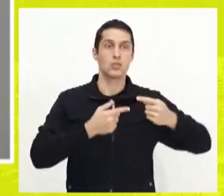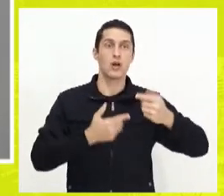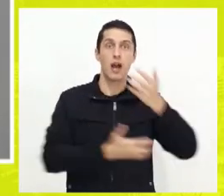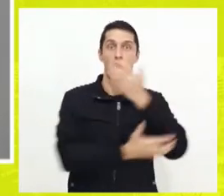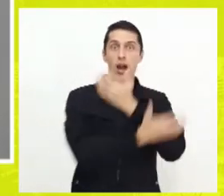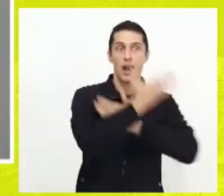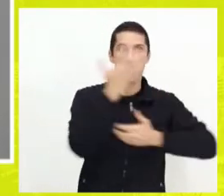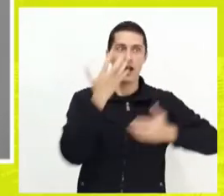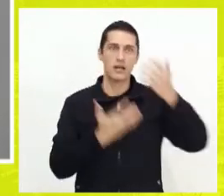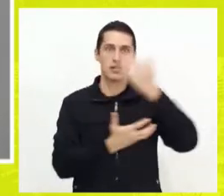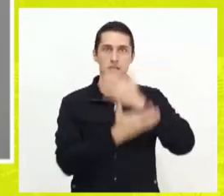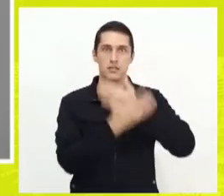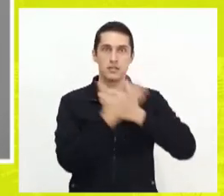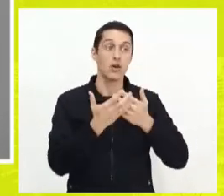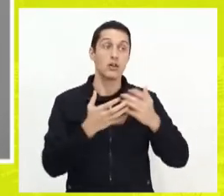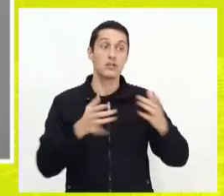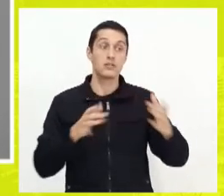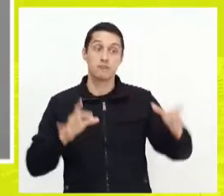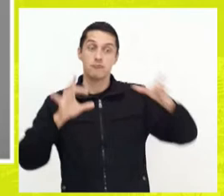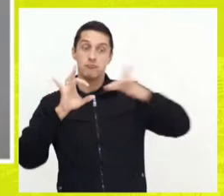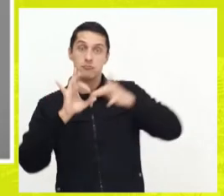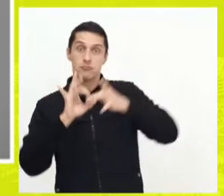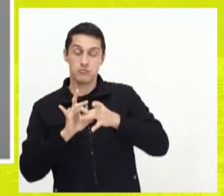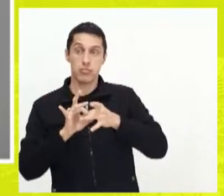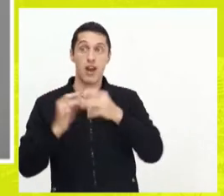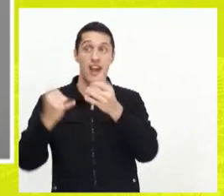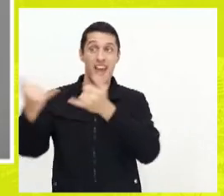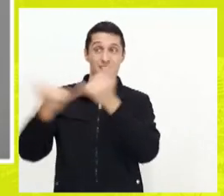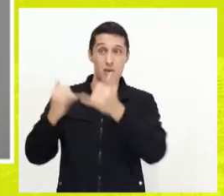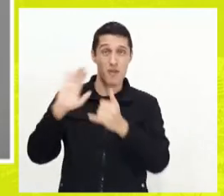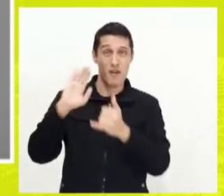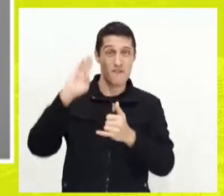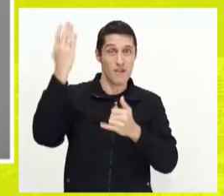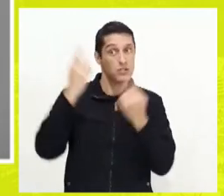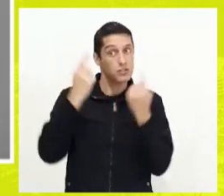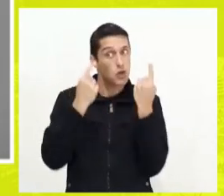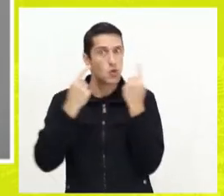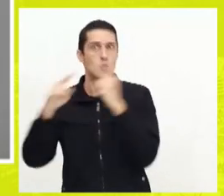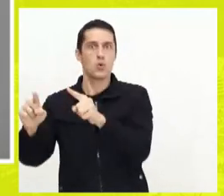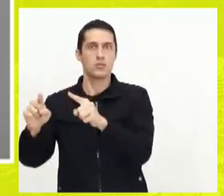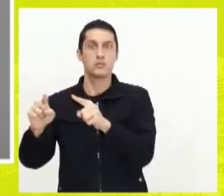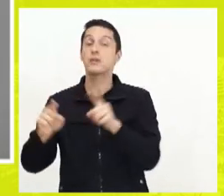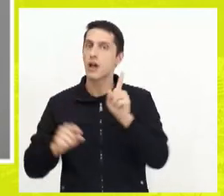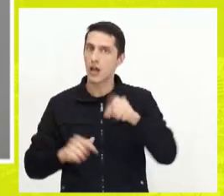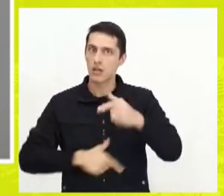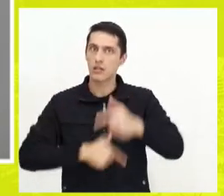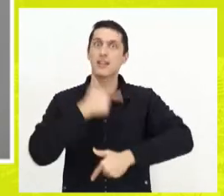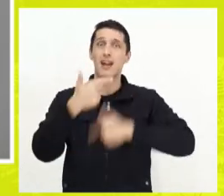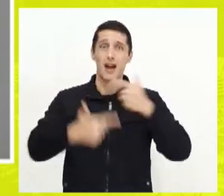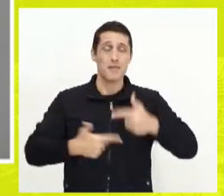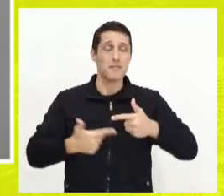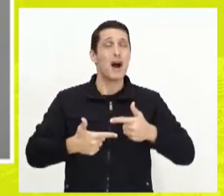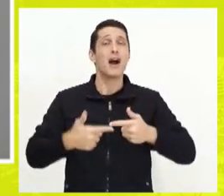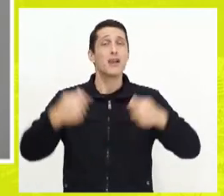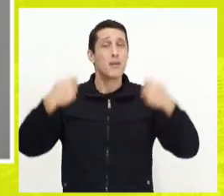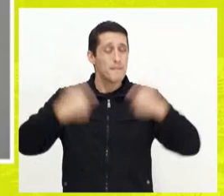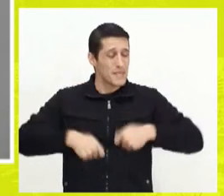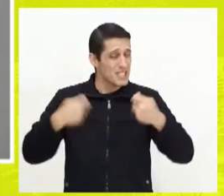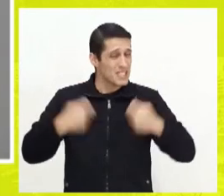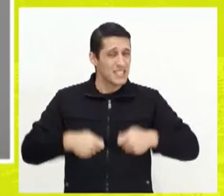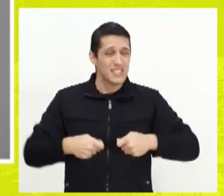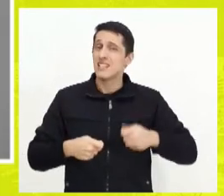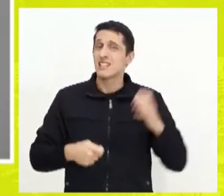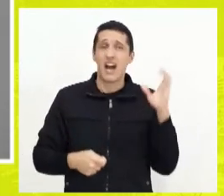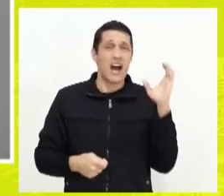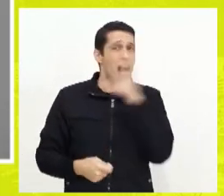about the need to fight misinformation this work is it's really urgent work we